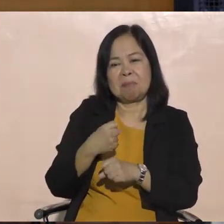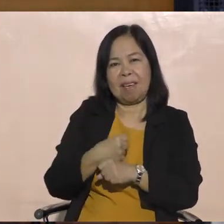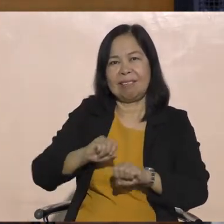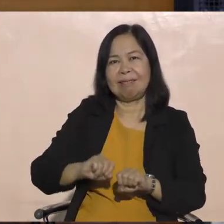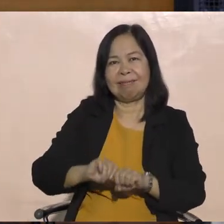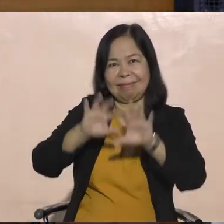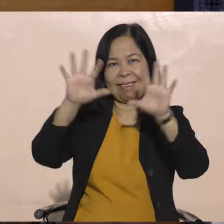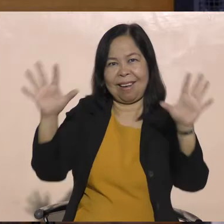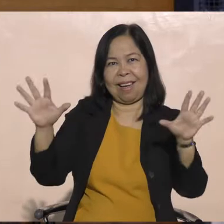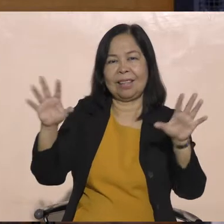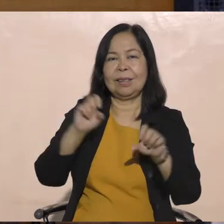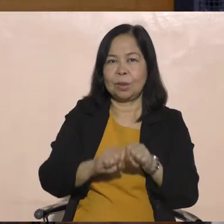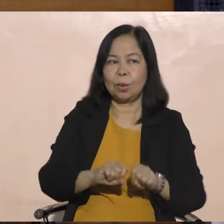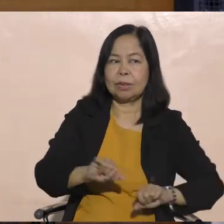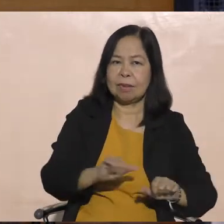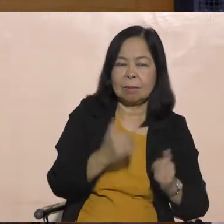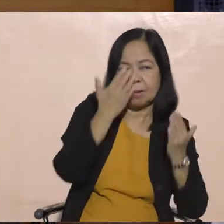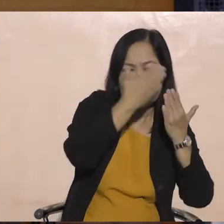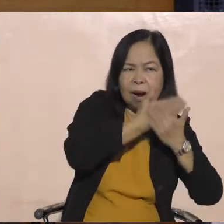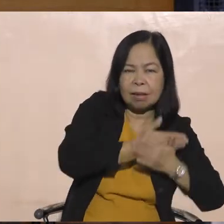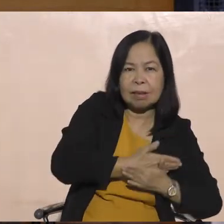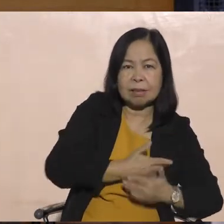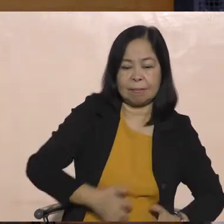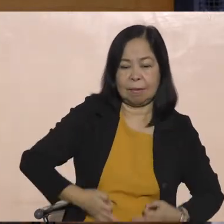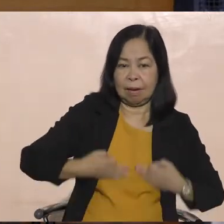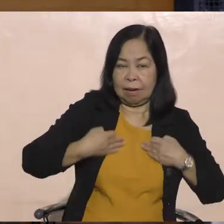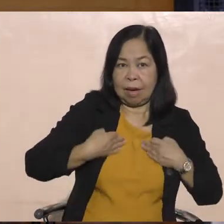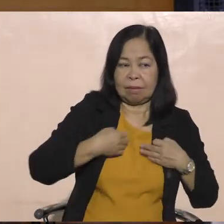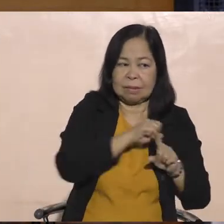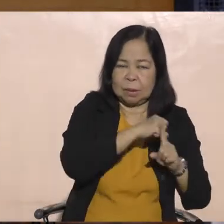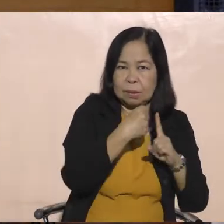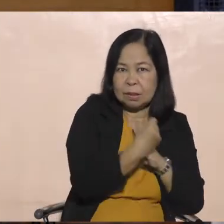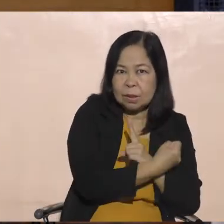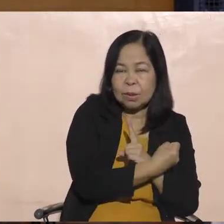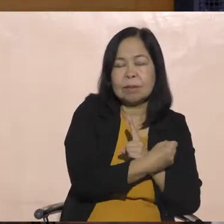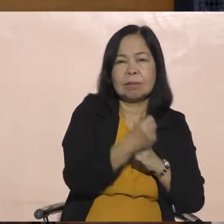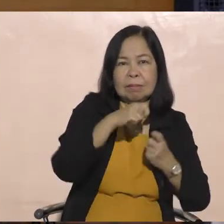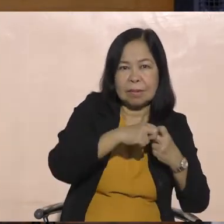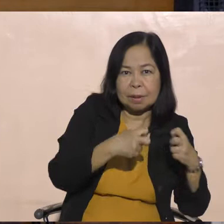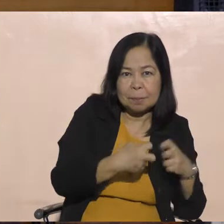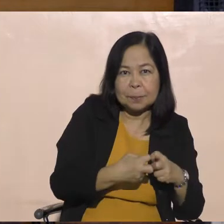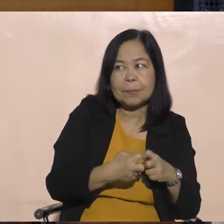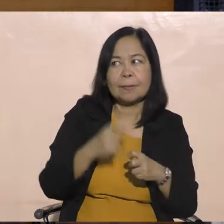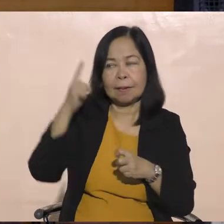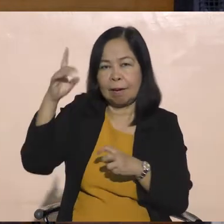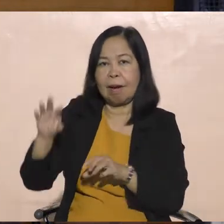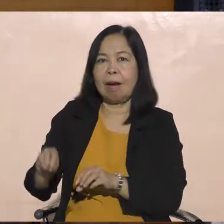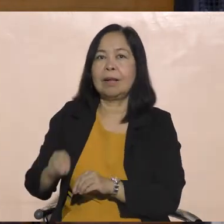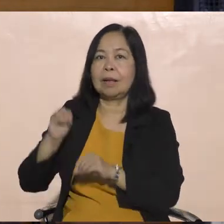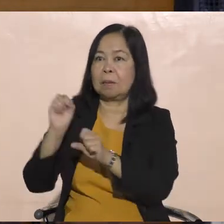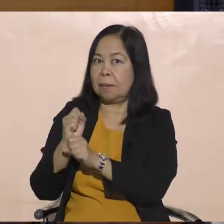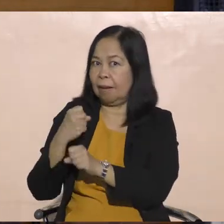chaos into glorious. Hallelujah. God is glorious in all He does. Most often,